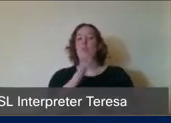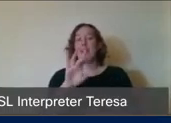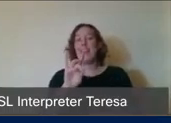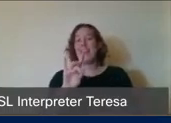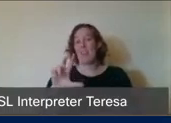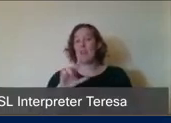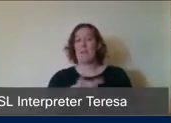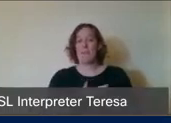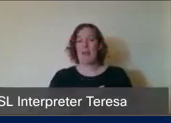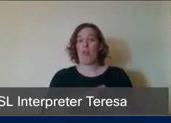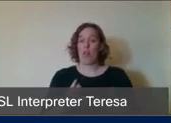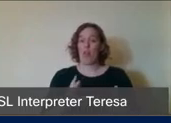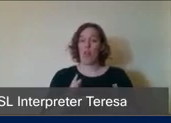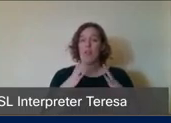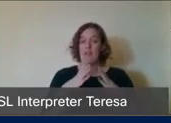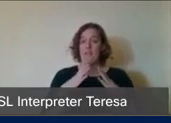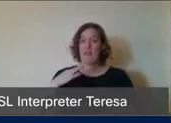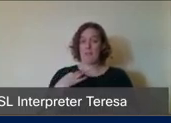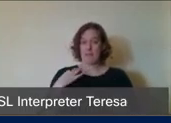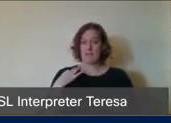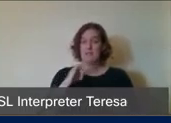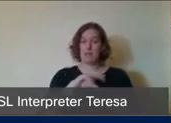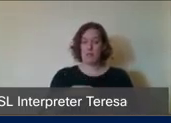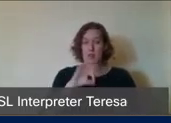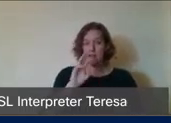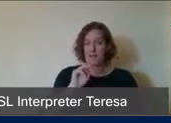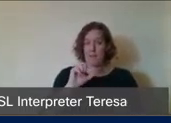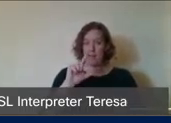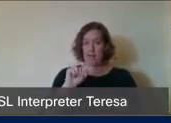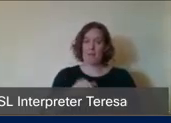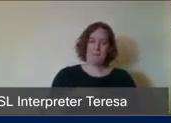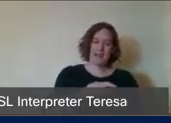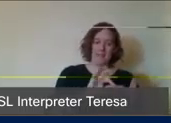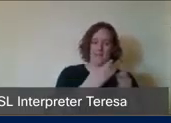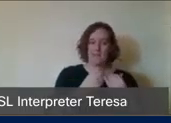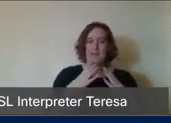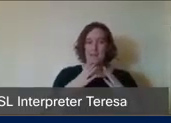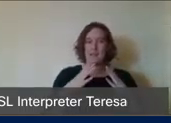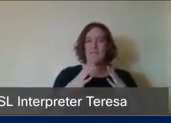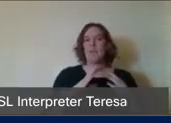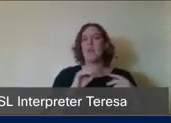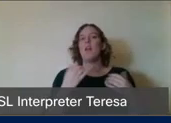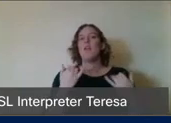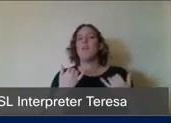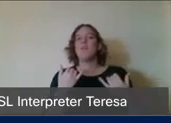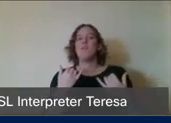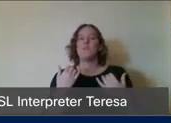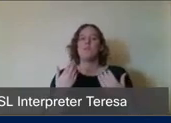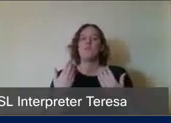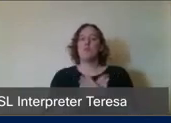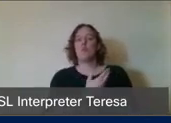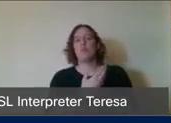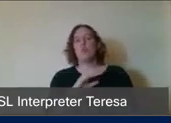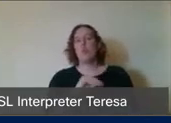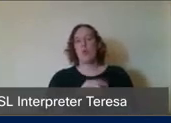leave applications. That includes FMLA paid family leave and the newly designated COVID sick leave, as well